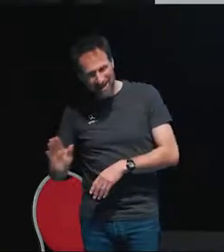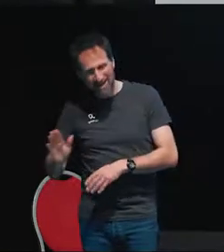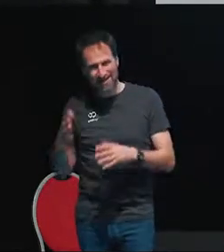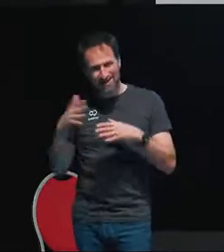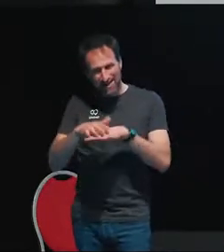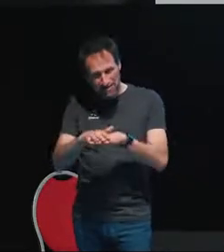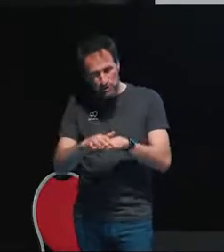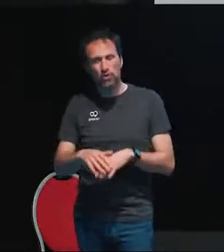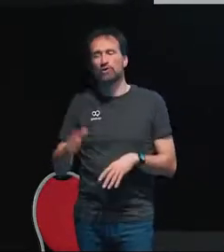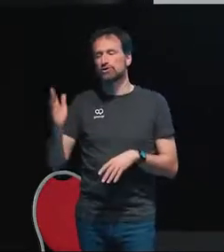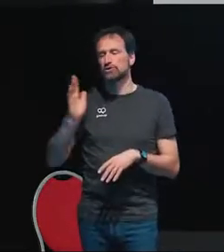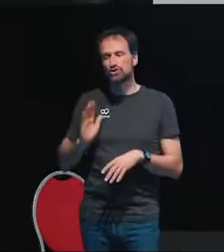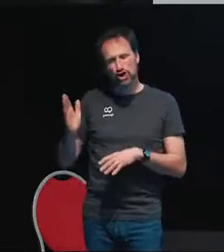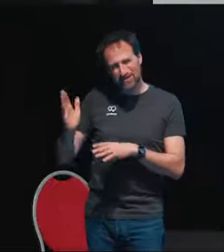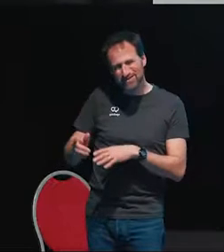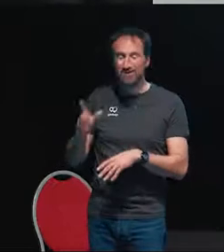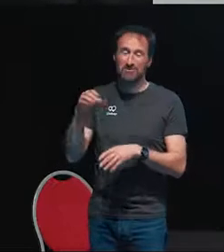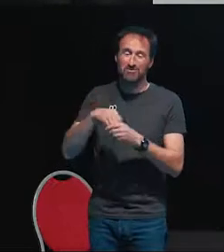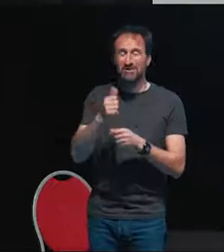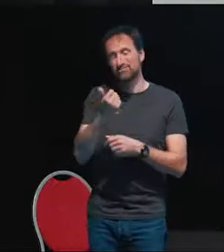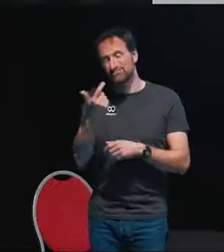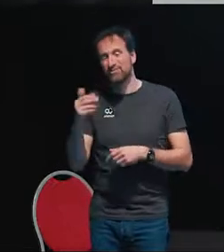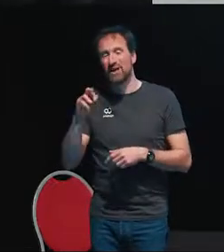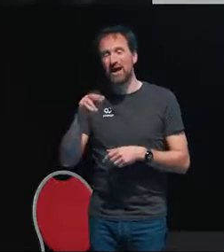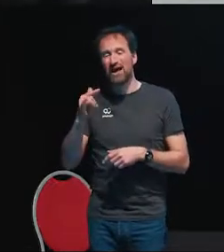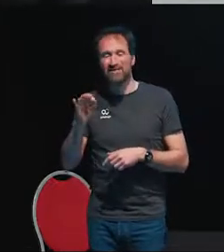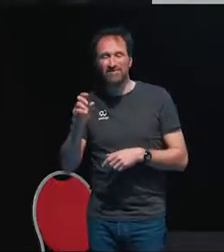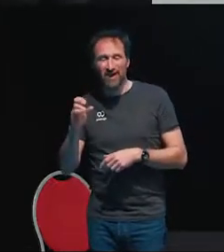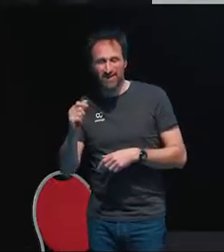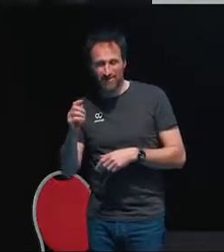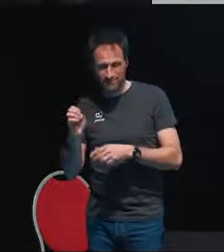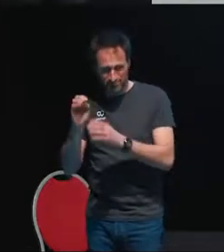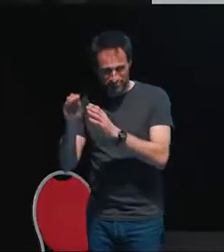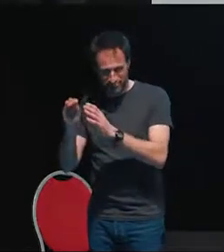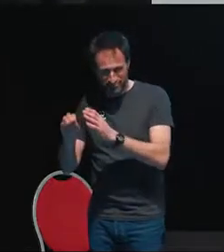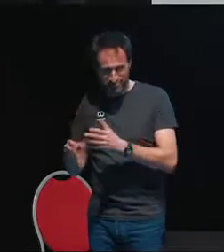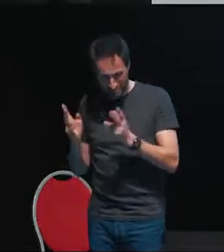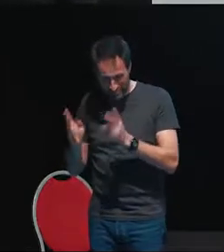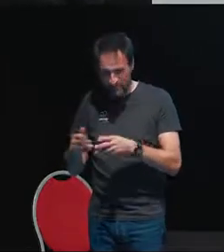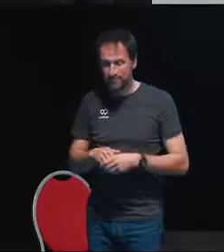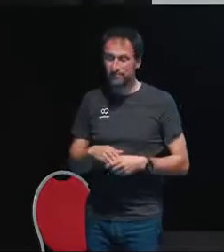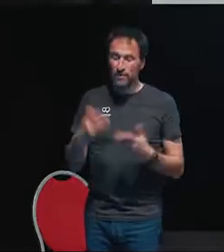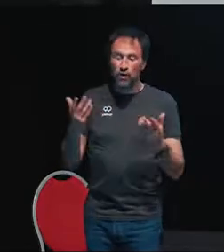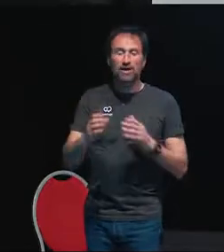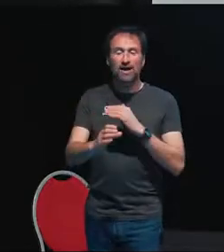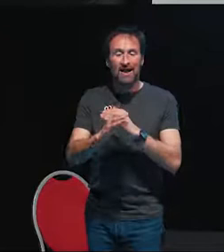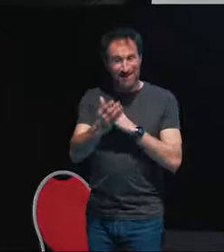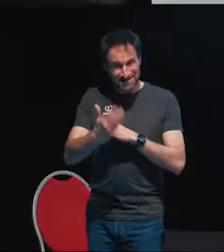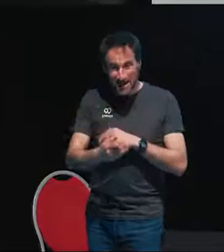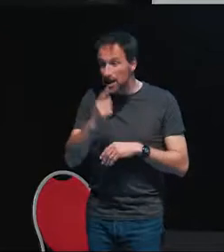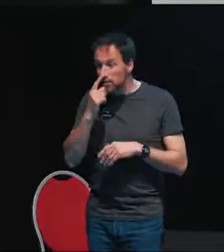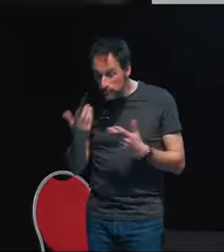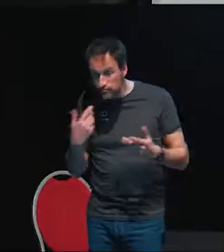artifacts and you have client-side integration so I click something I request something I put it in the Dom more or less